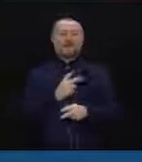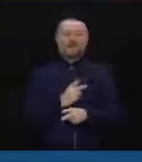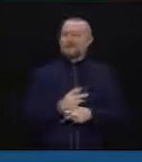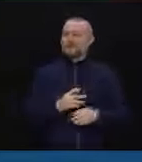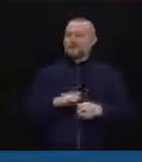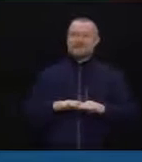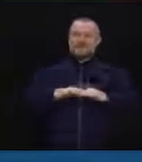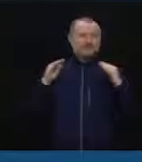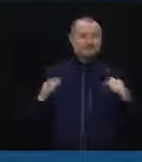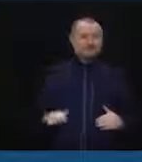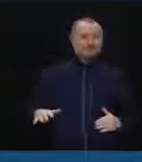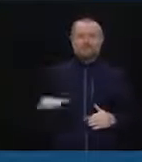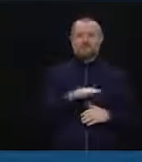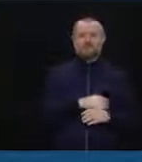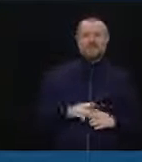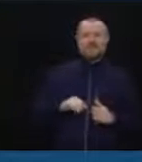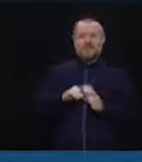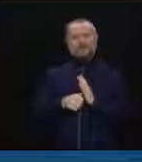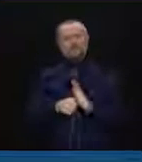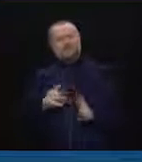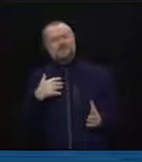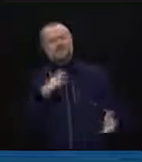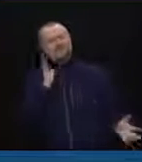than any state in the nation.